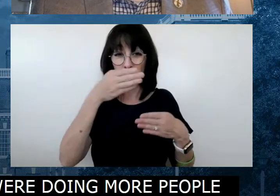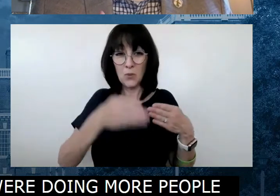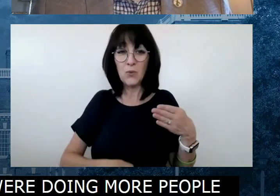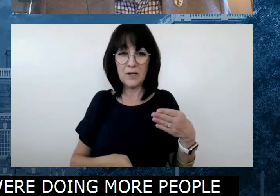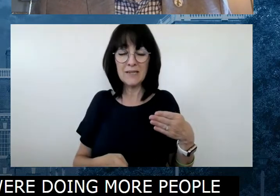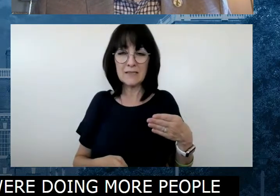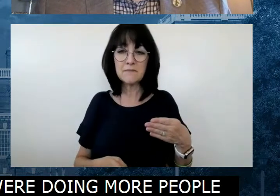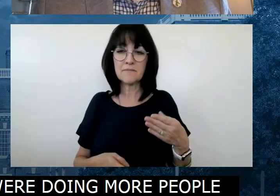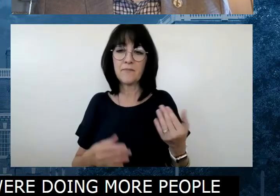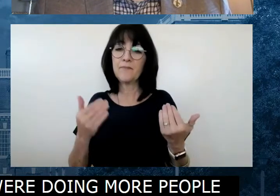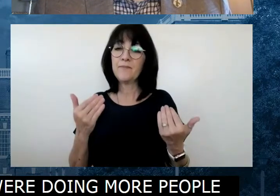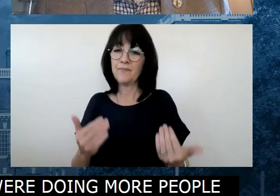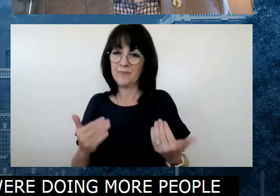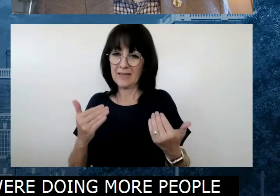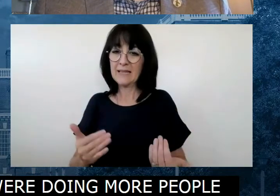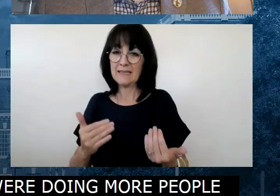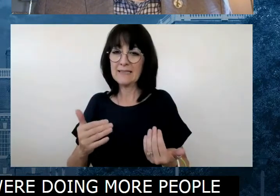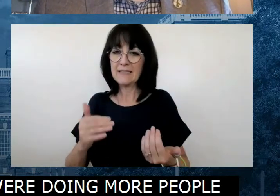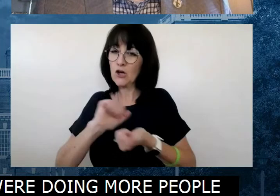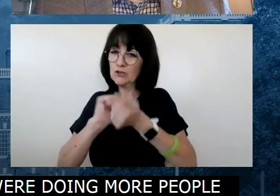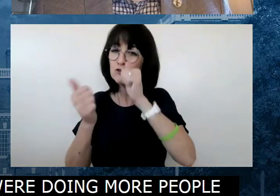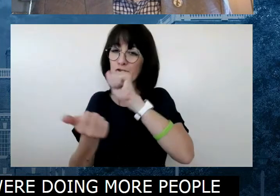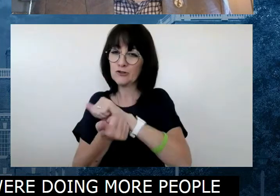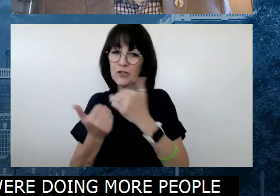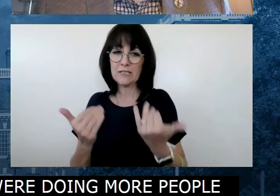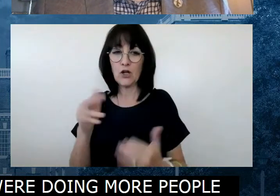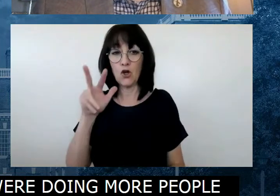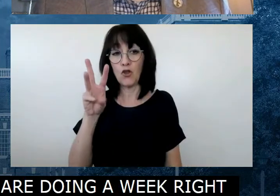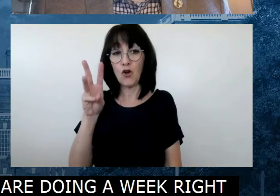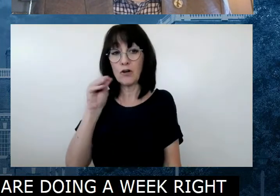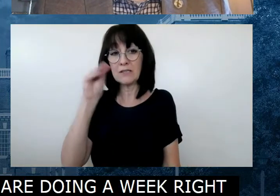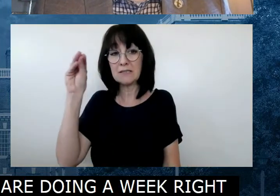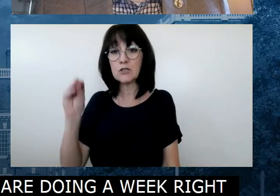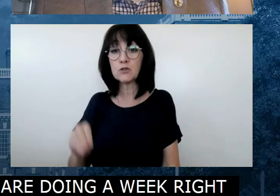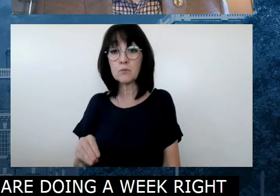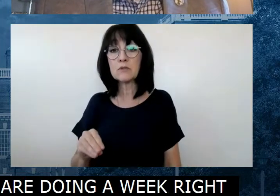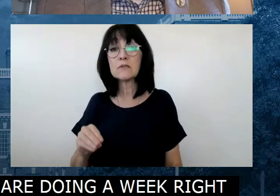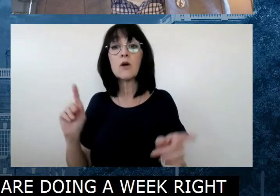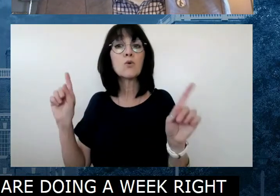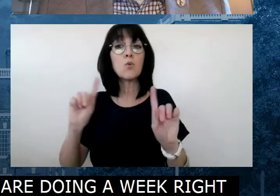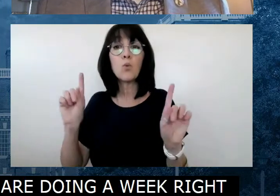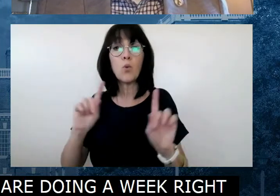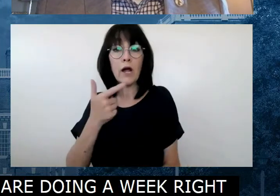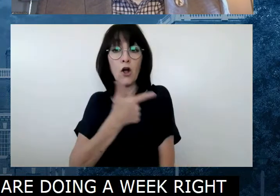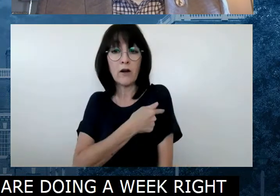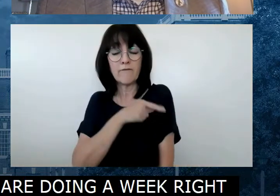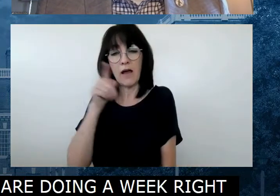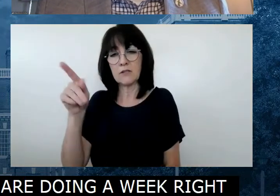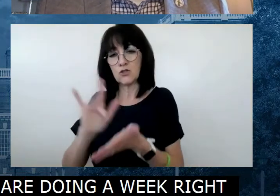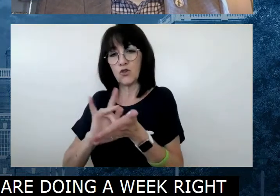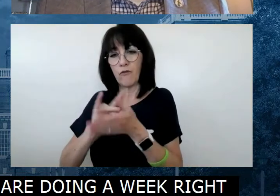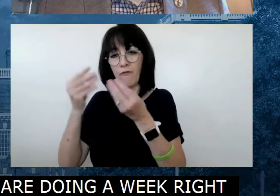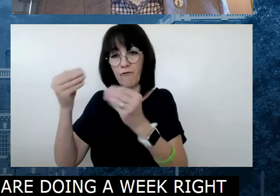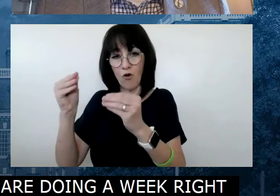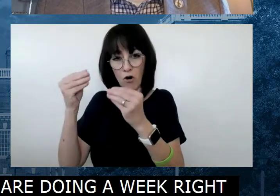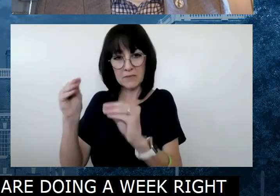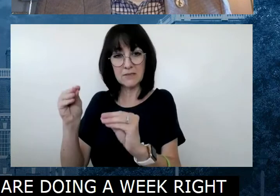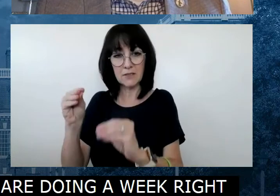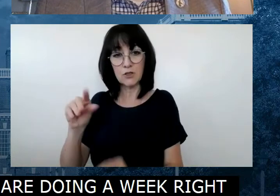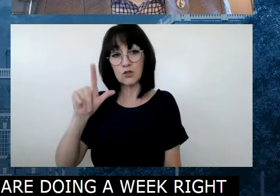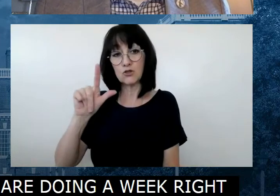Out of that, about 36% of those vaccinations were taking place at the pharmacies. 27% were being done